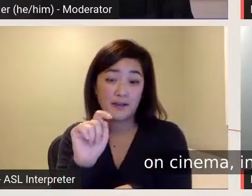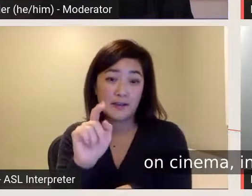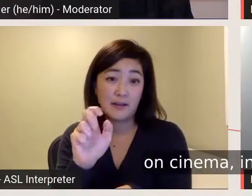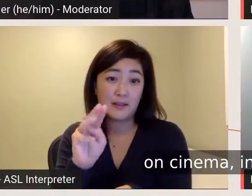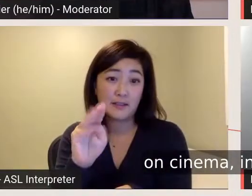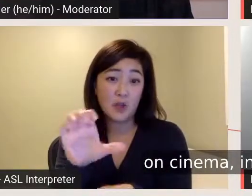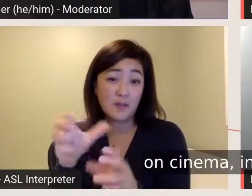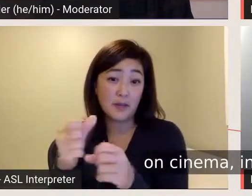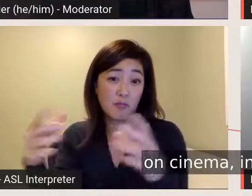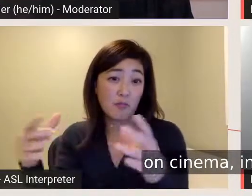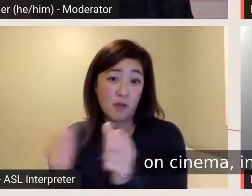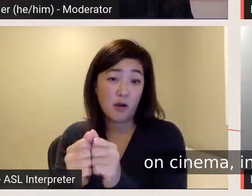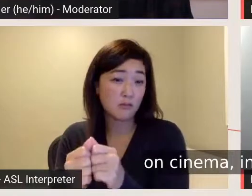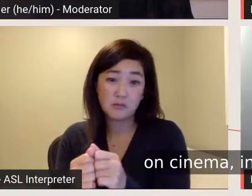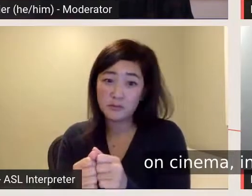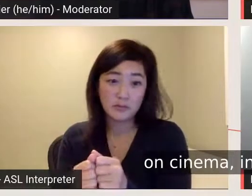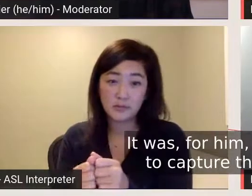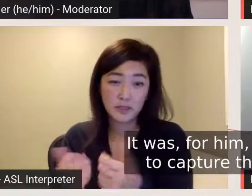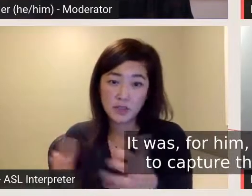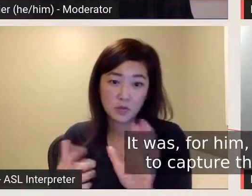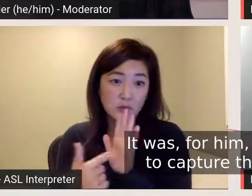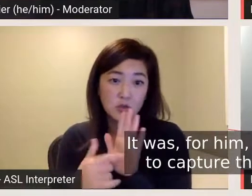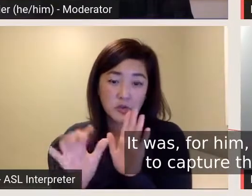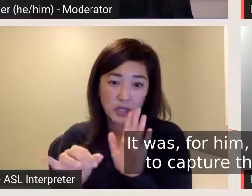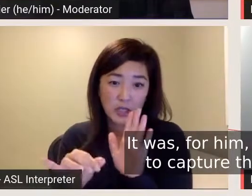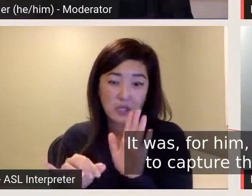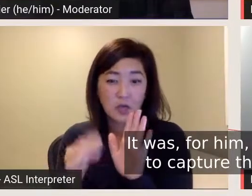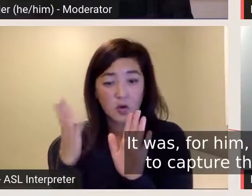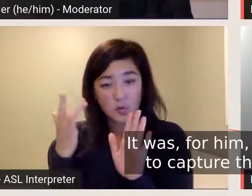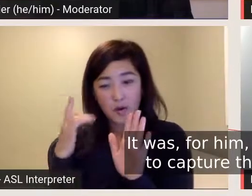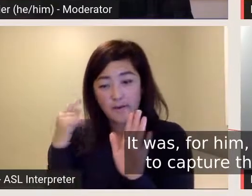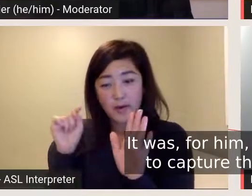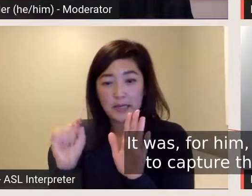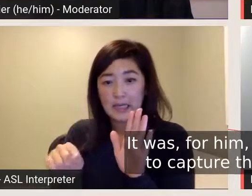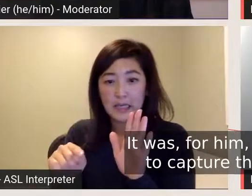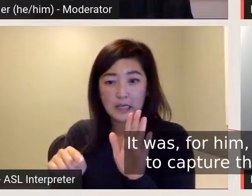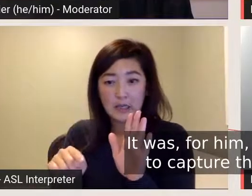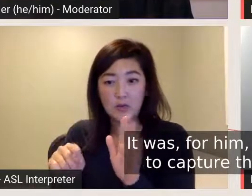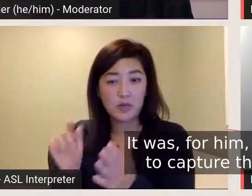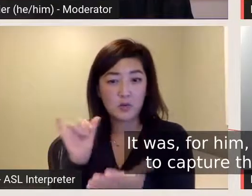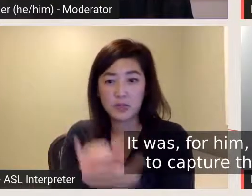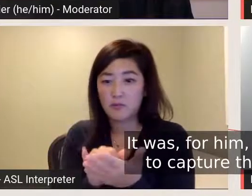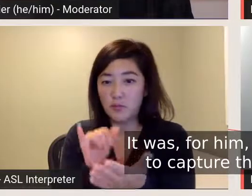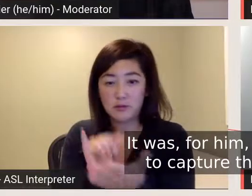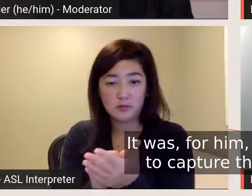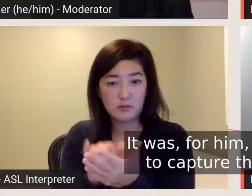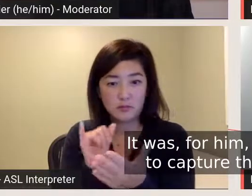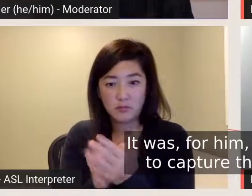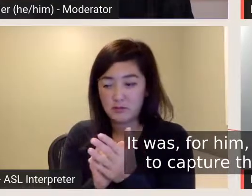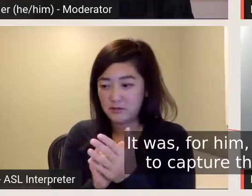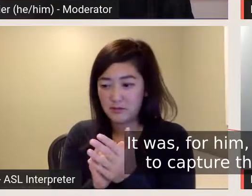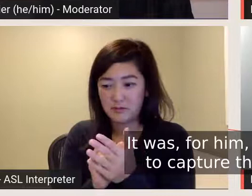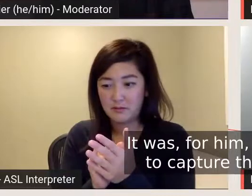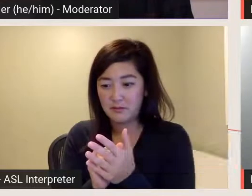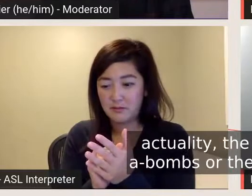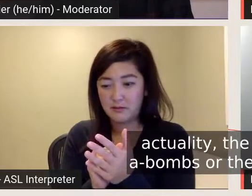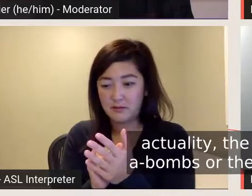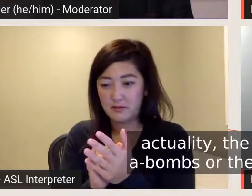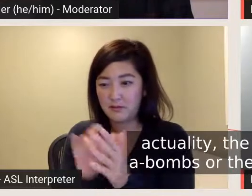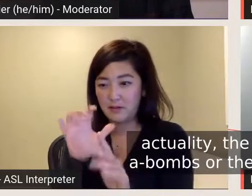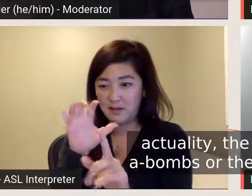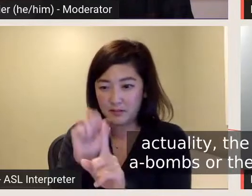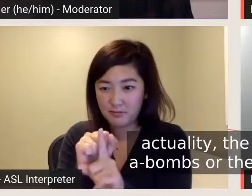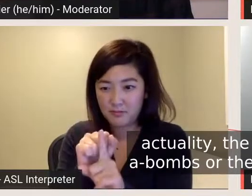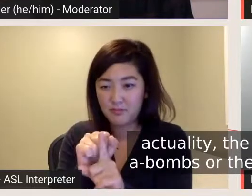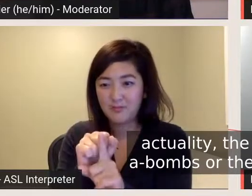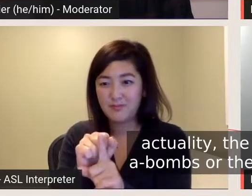in cinema. It was for him impossible to capture the horror,